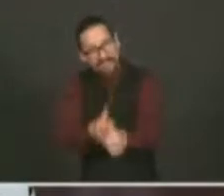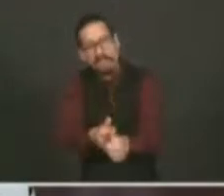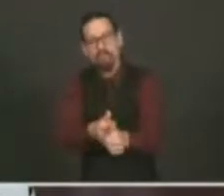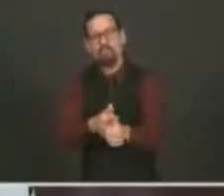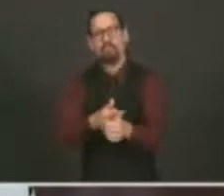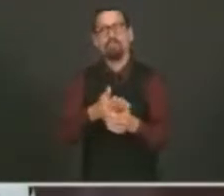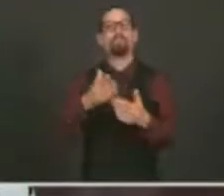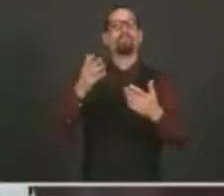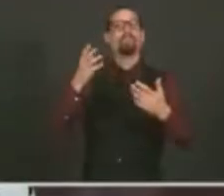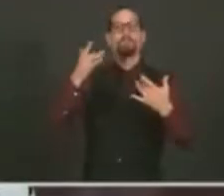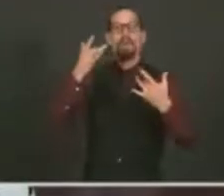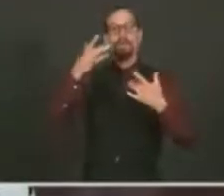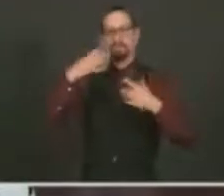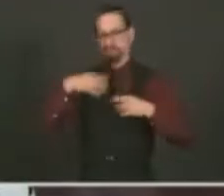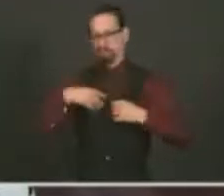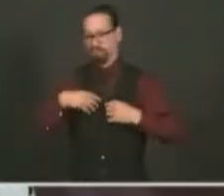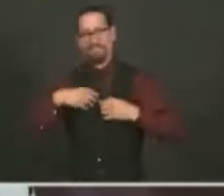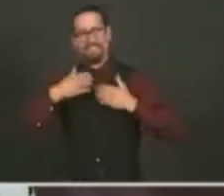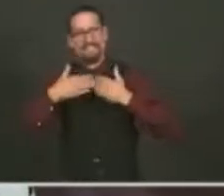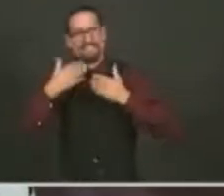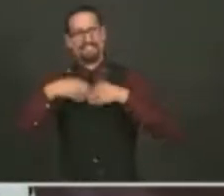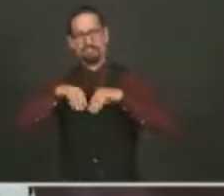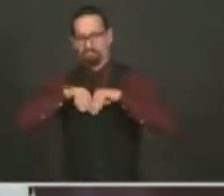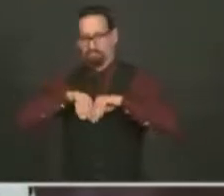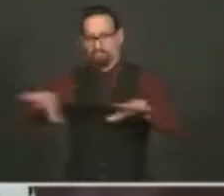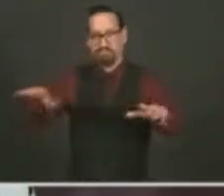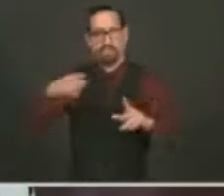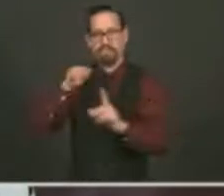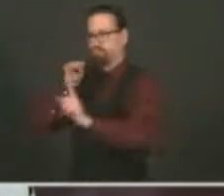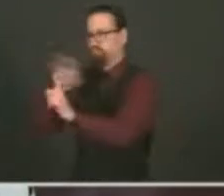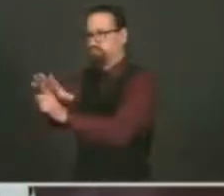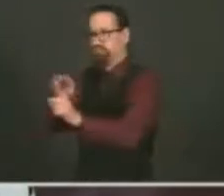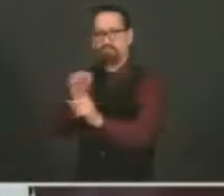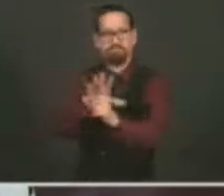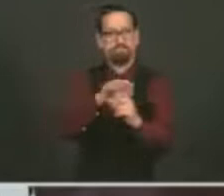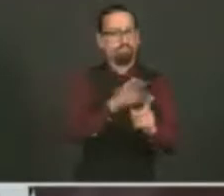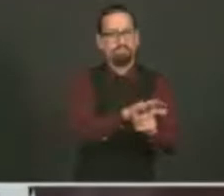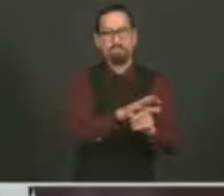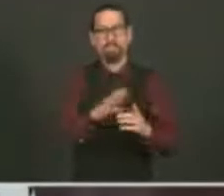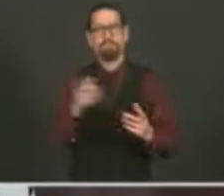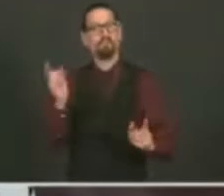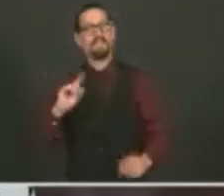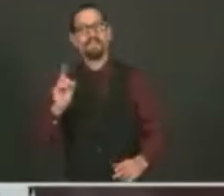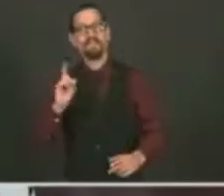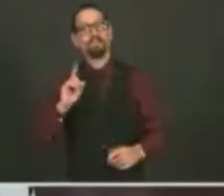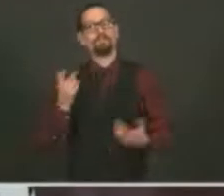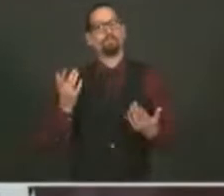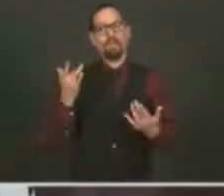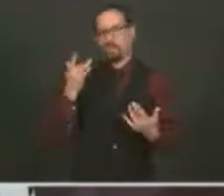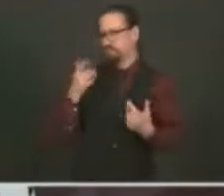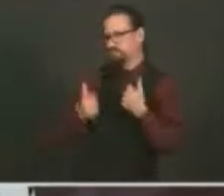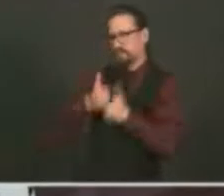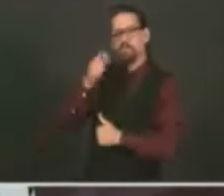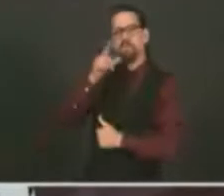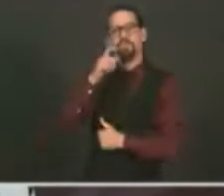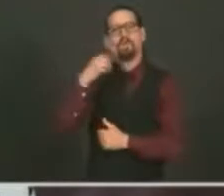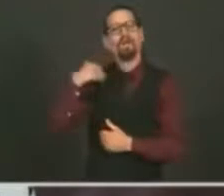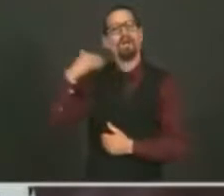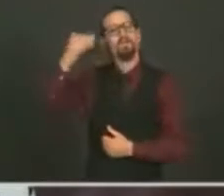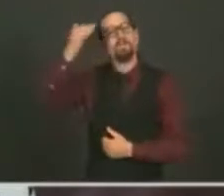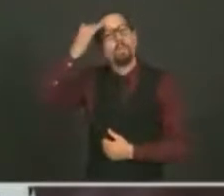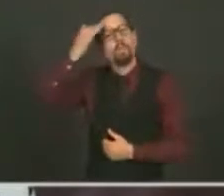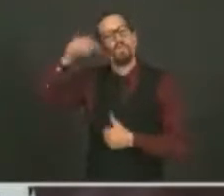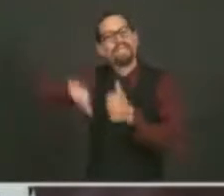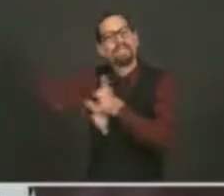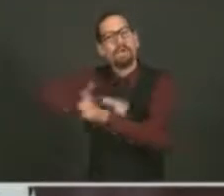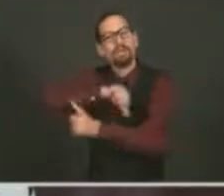happening in informal, connected settings between people who know each other. And it's a glaring trend that we're seeing in